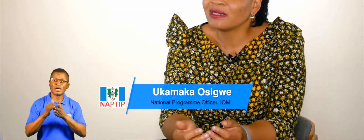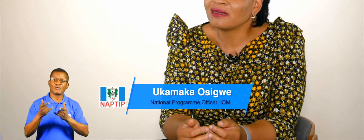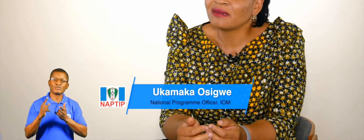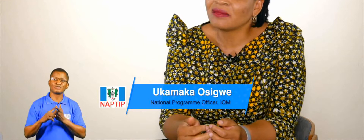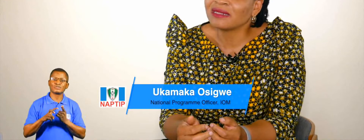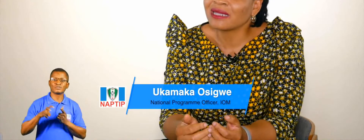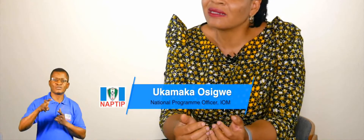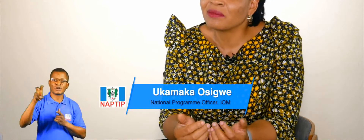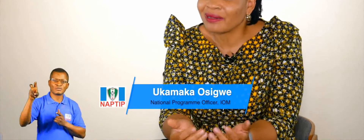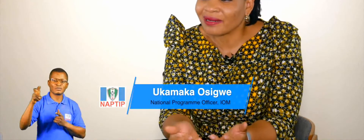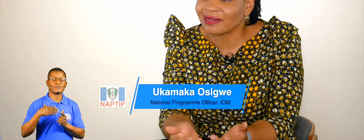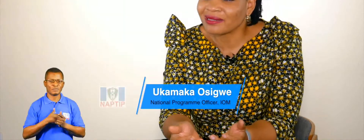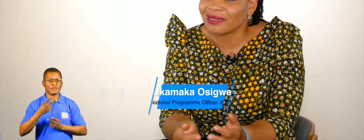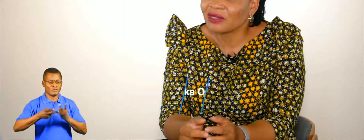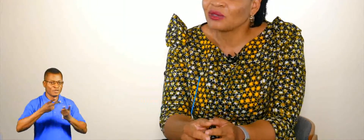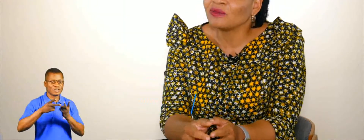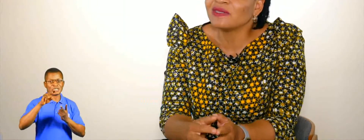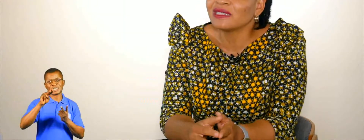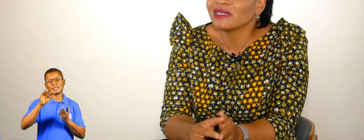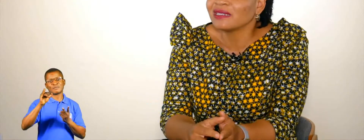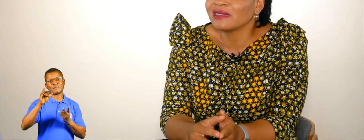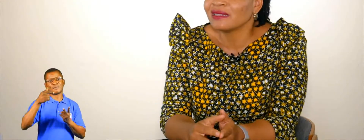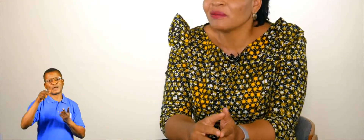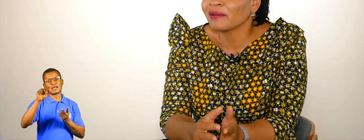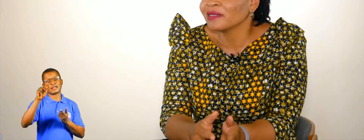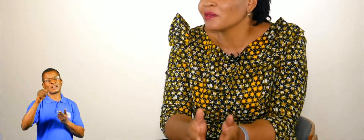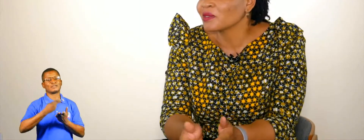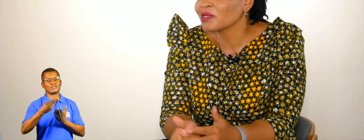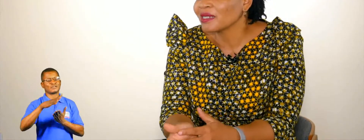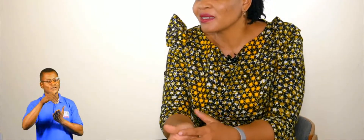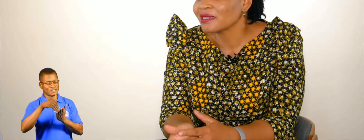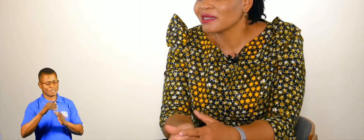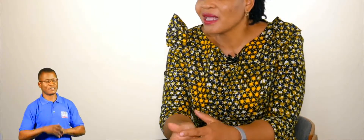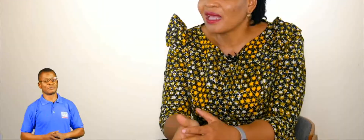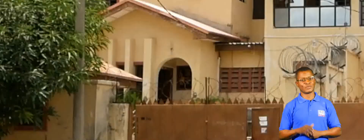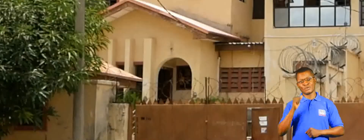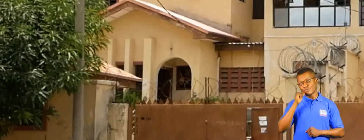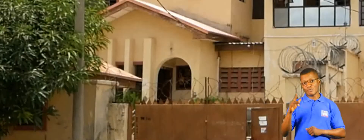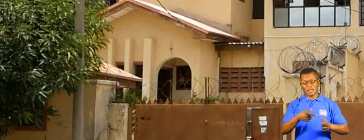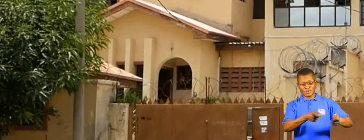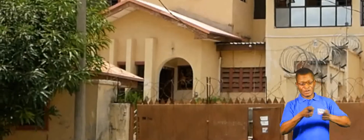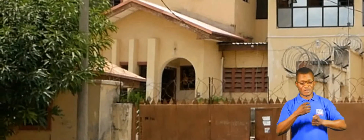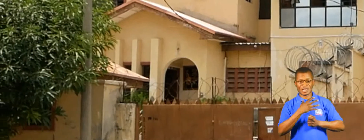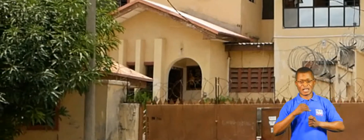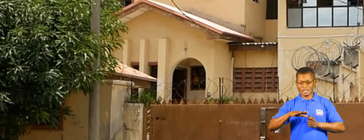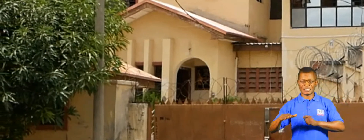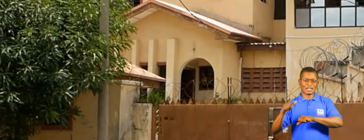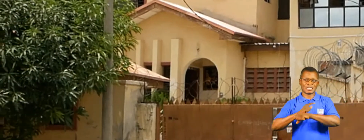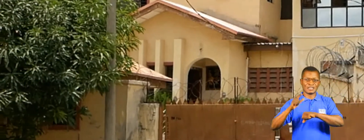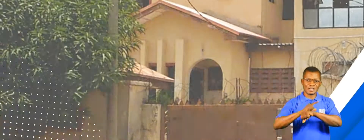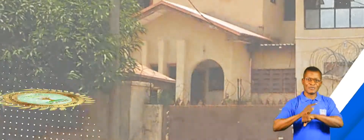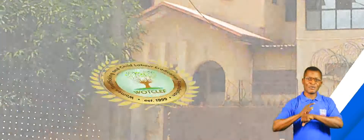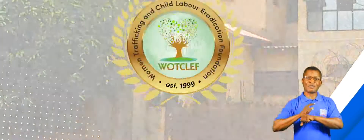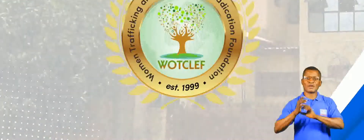encourage intending migrants to visit the Migrants Resource Centers. The Women Trafficking and